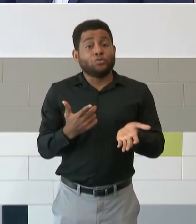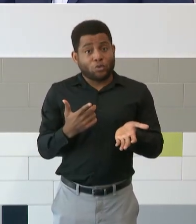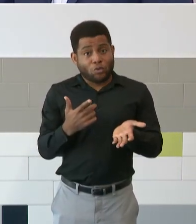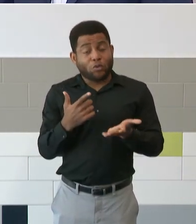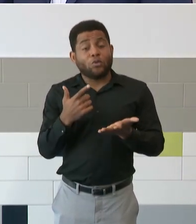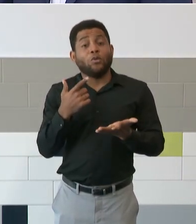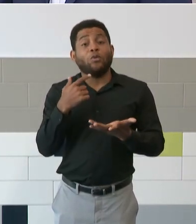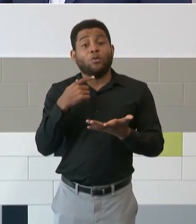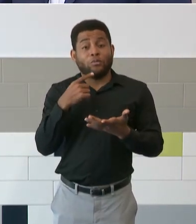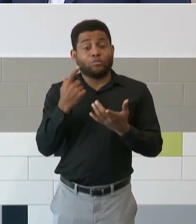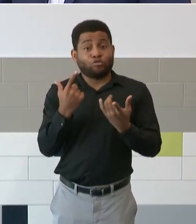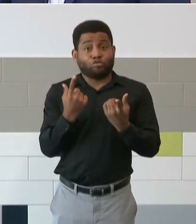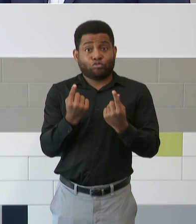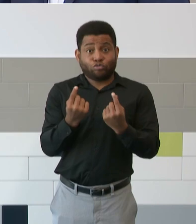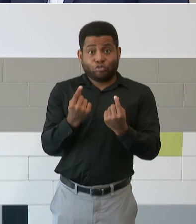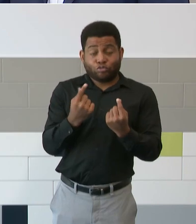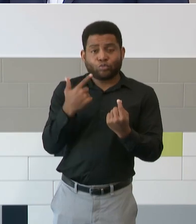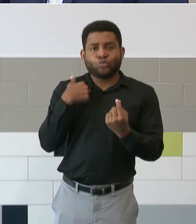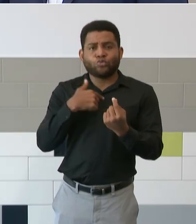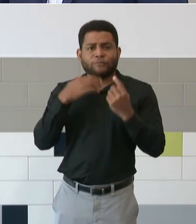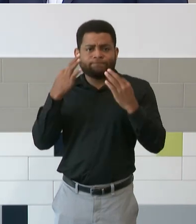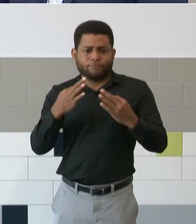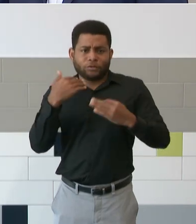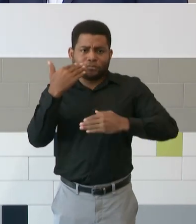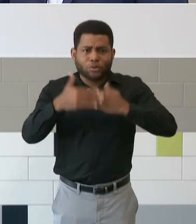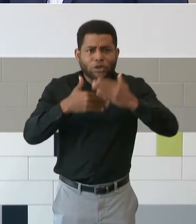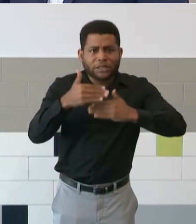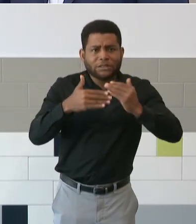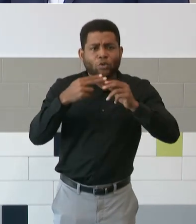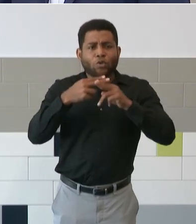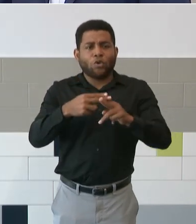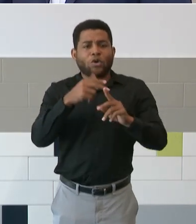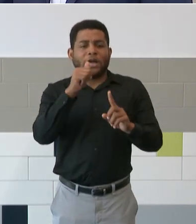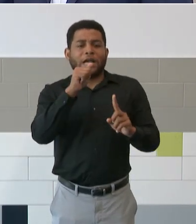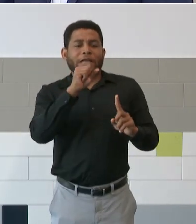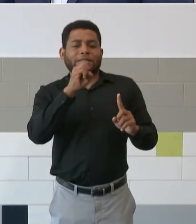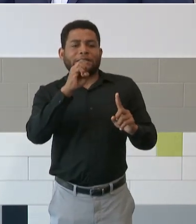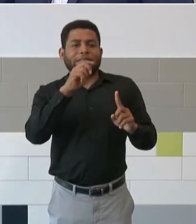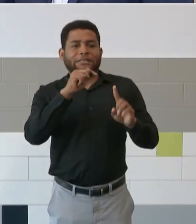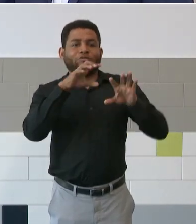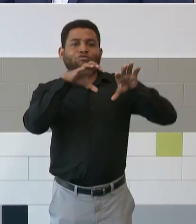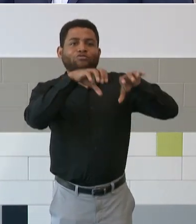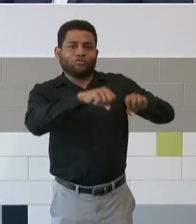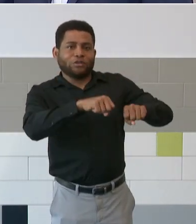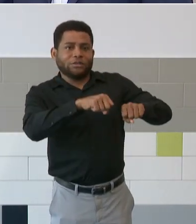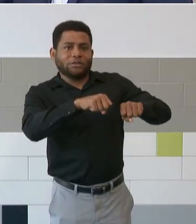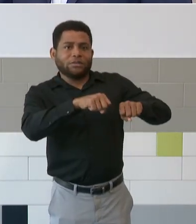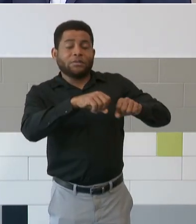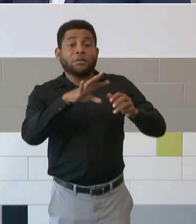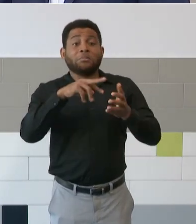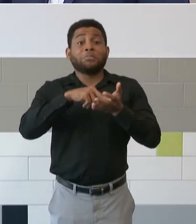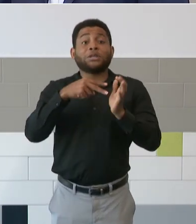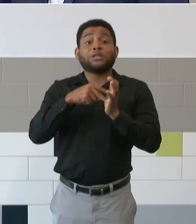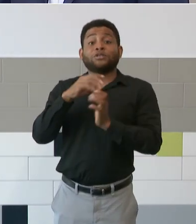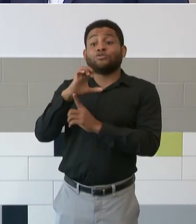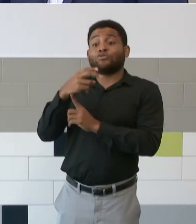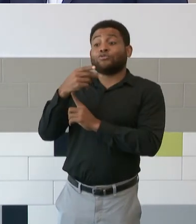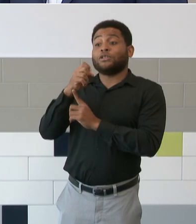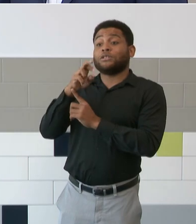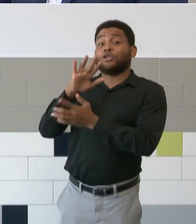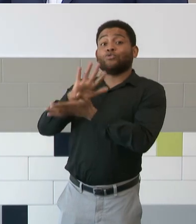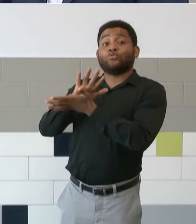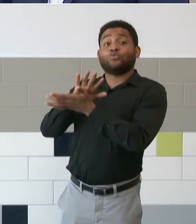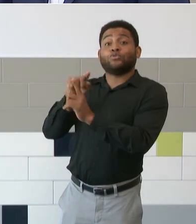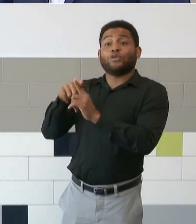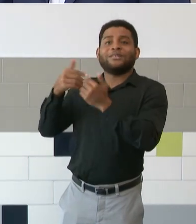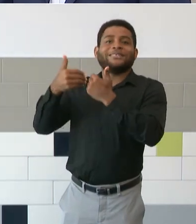process that is known as asset acquisition occurring within the charter sector where a separate LEA, Friendship